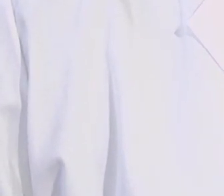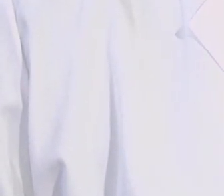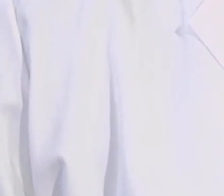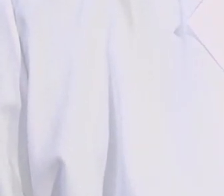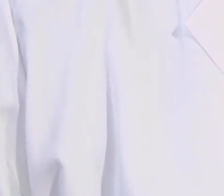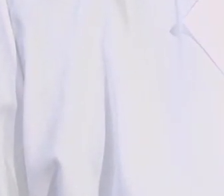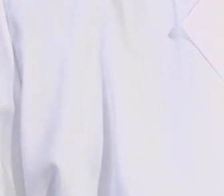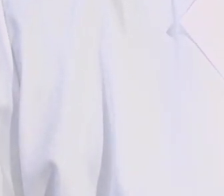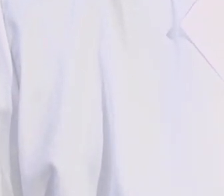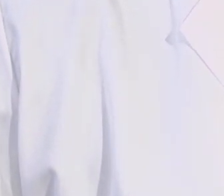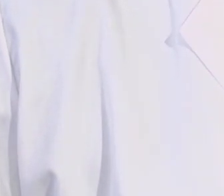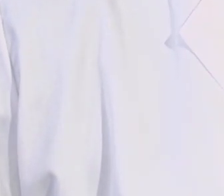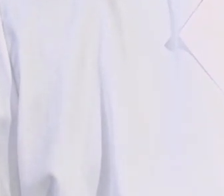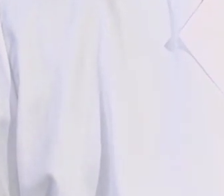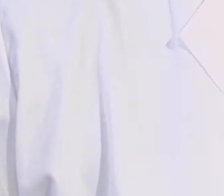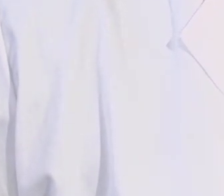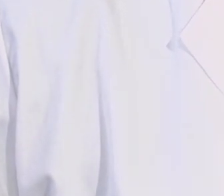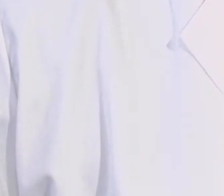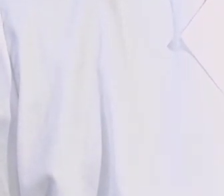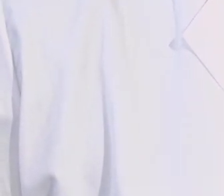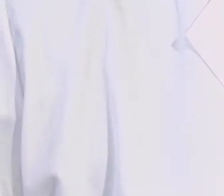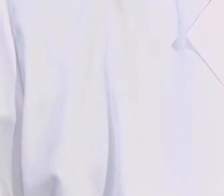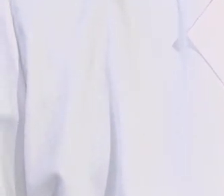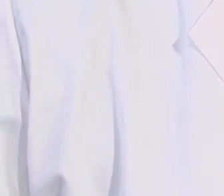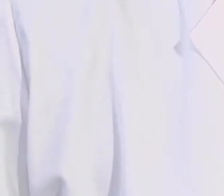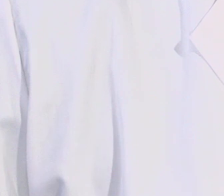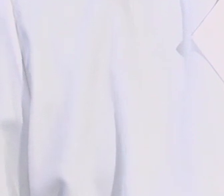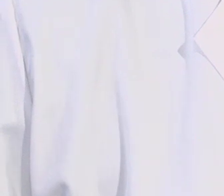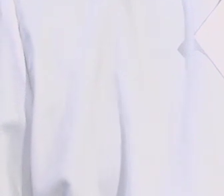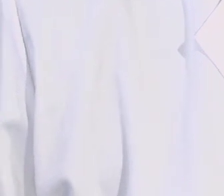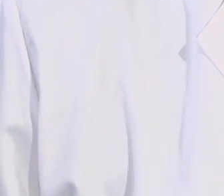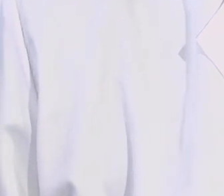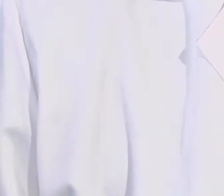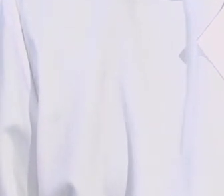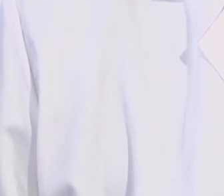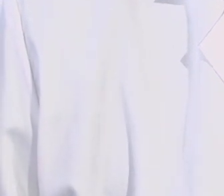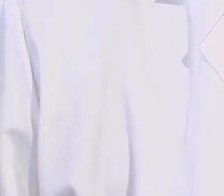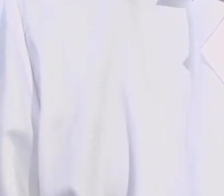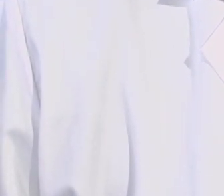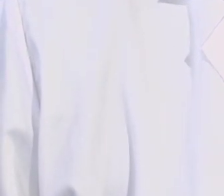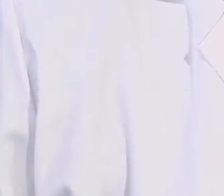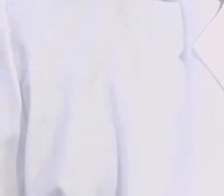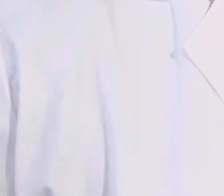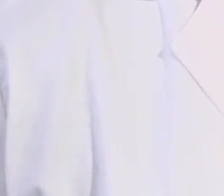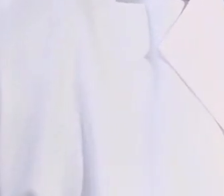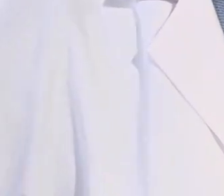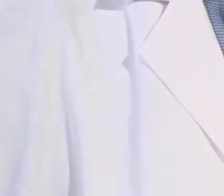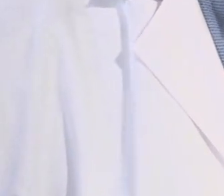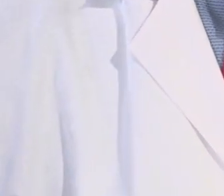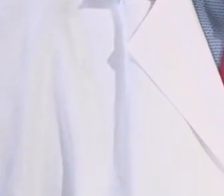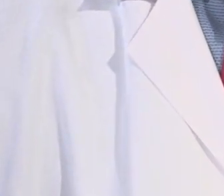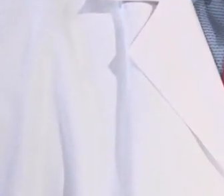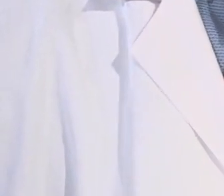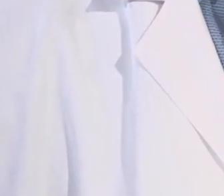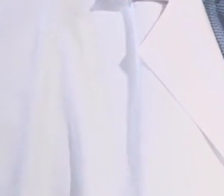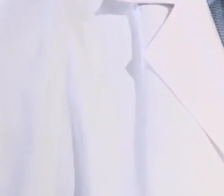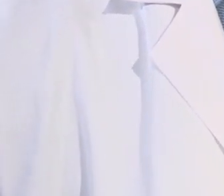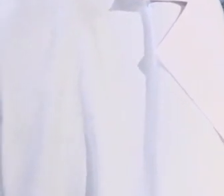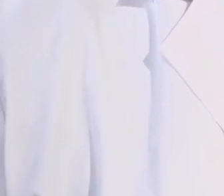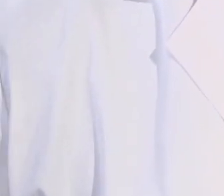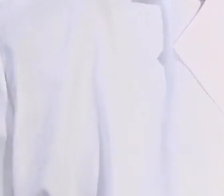don't speak Kansan, that's just west of Topeka. He had an above-the-knee amputation some years ago and felt phantom